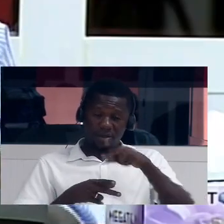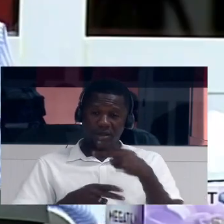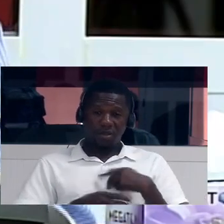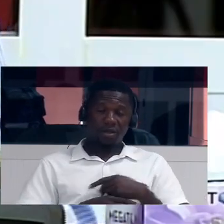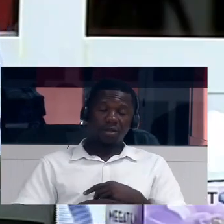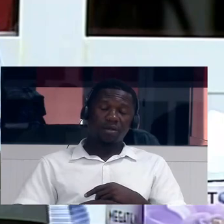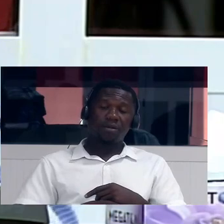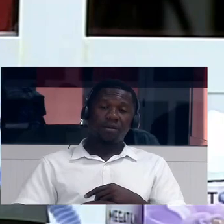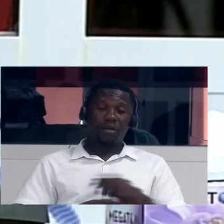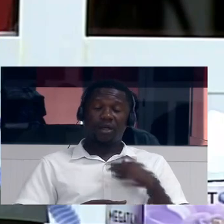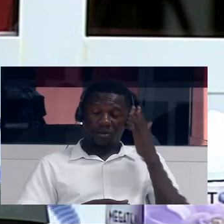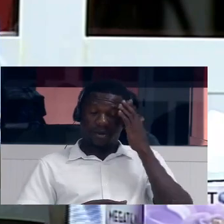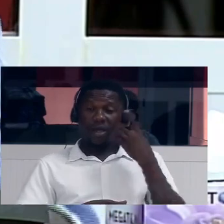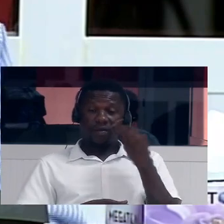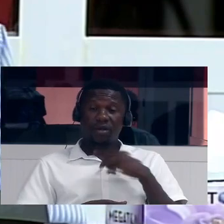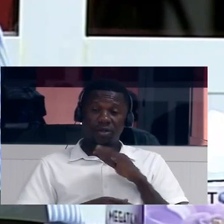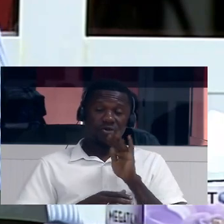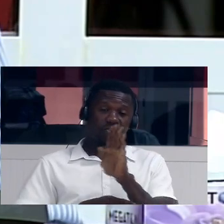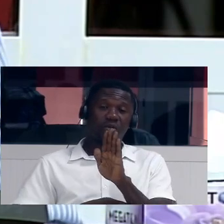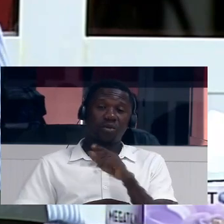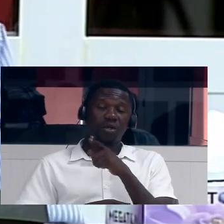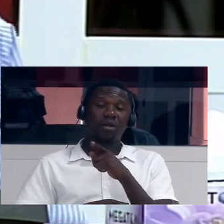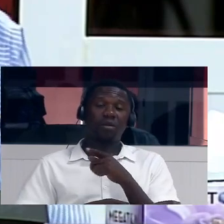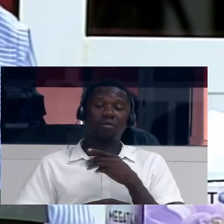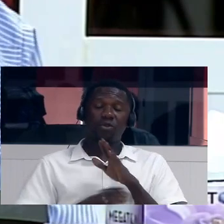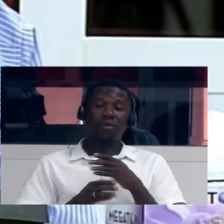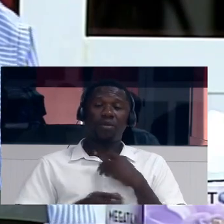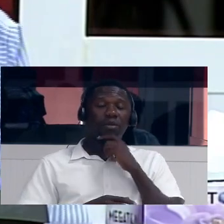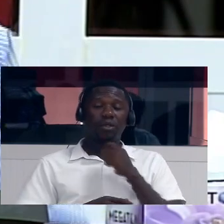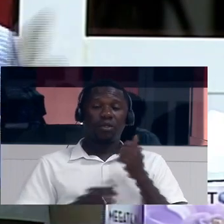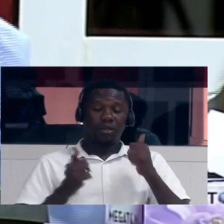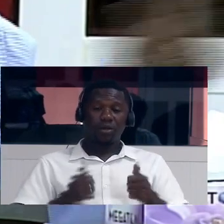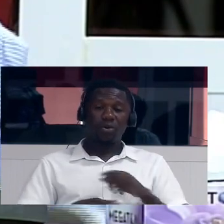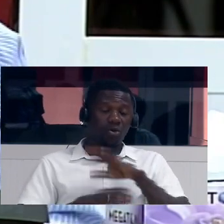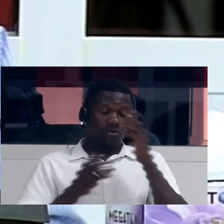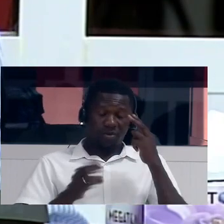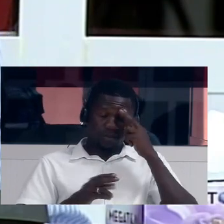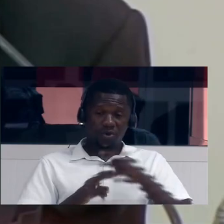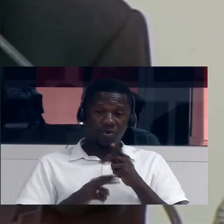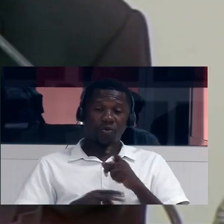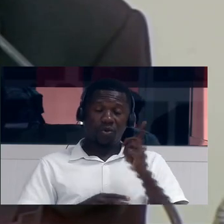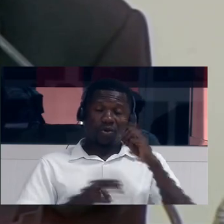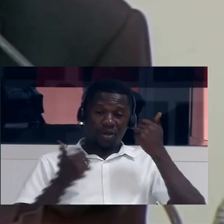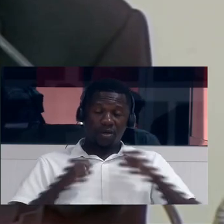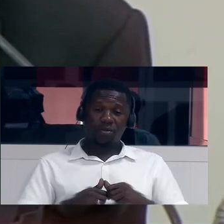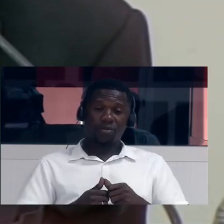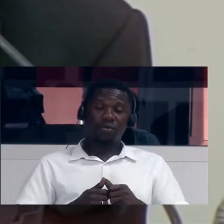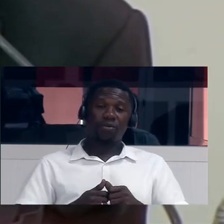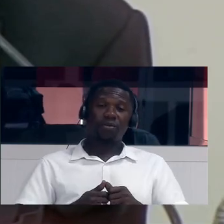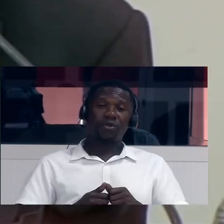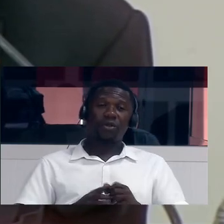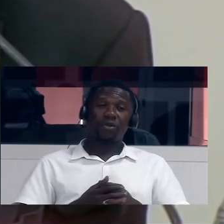I knew that if they had stopped that procession, Mr. Chair, with all due respect to you, what do you think would have happened? Trying to stop